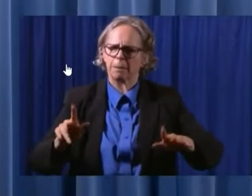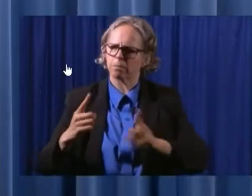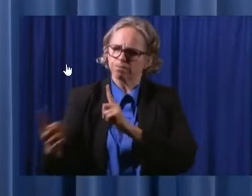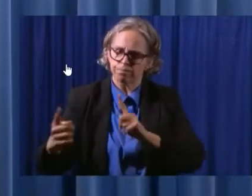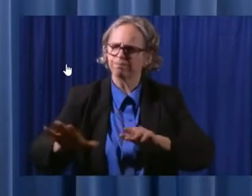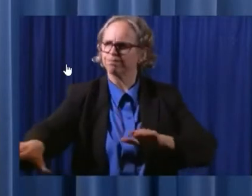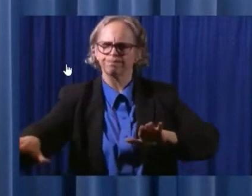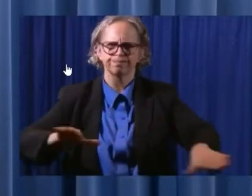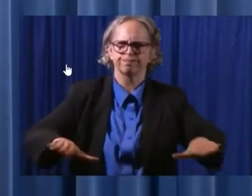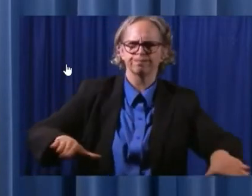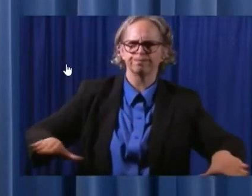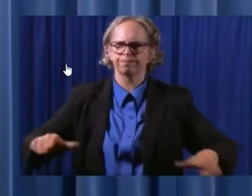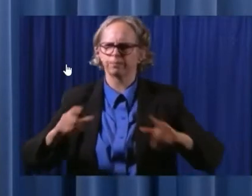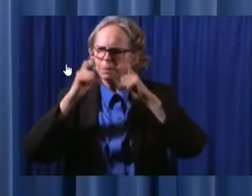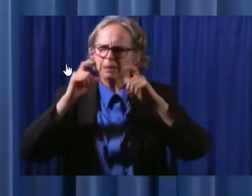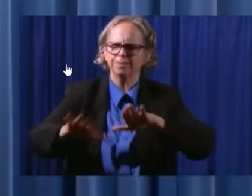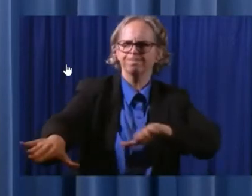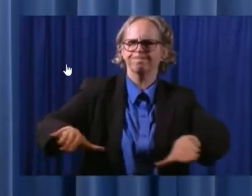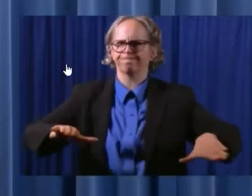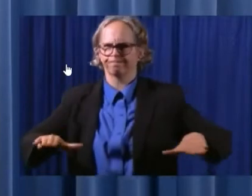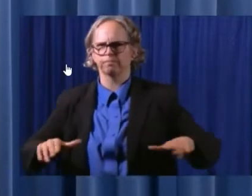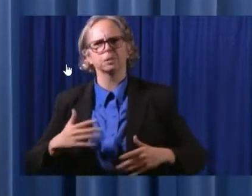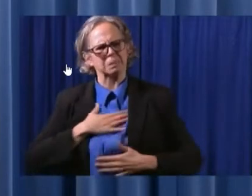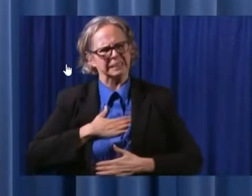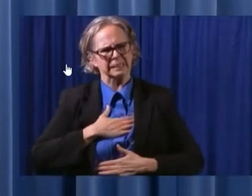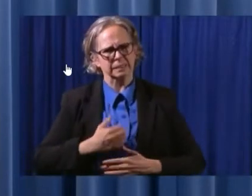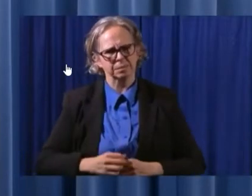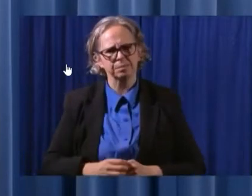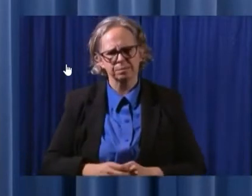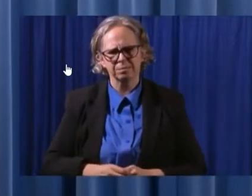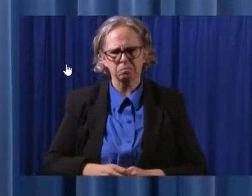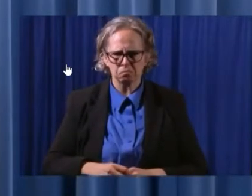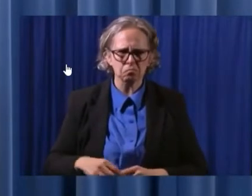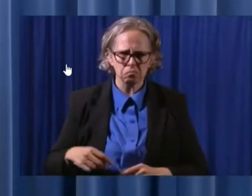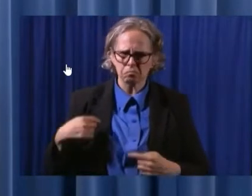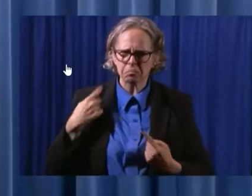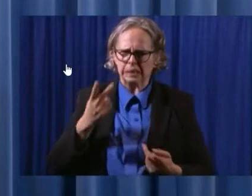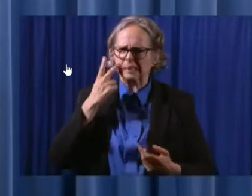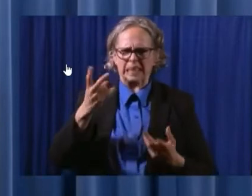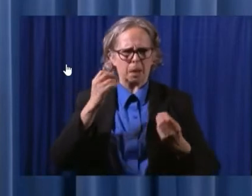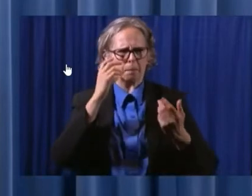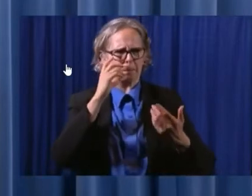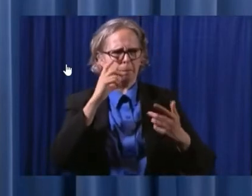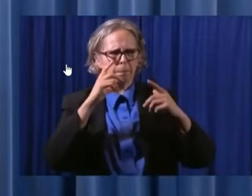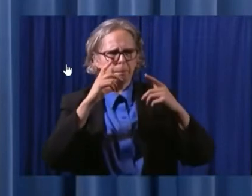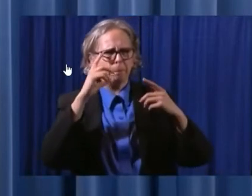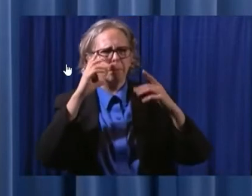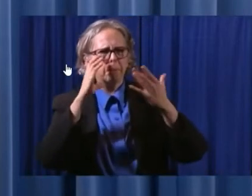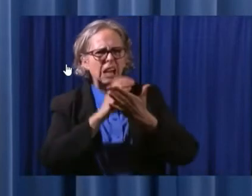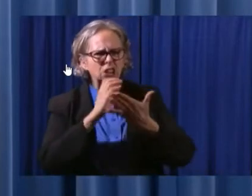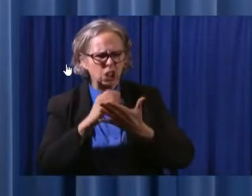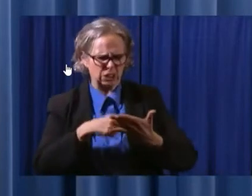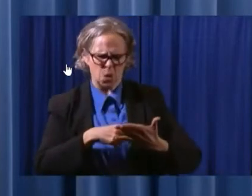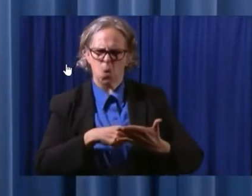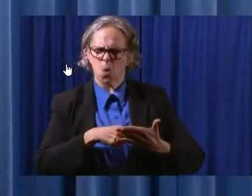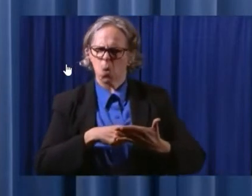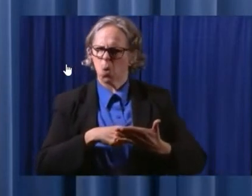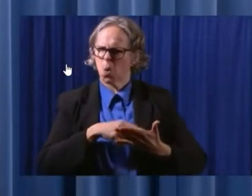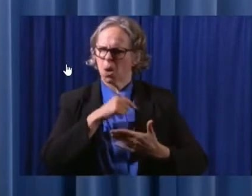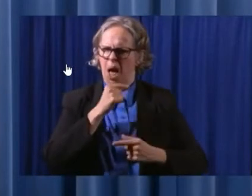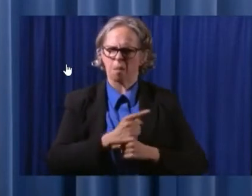have seen many of the pictures that are circulating, and they certainly are very disturbing. I would simply say